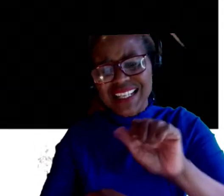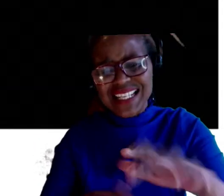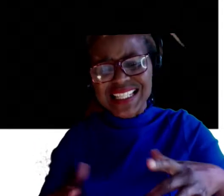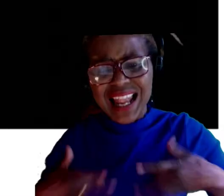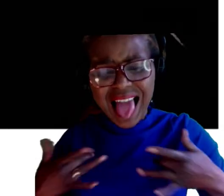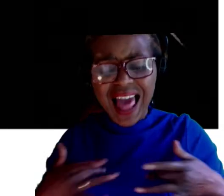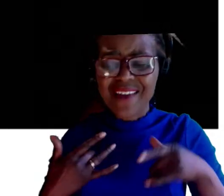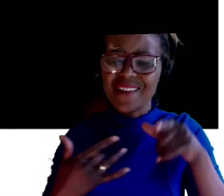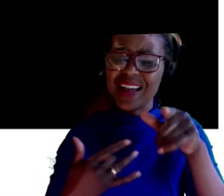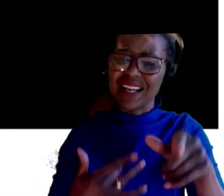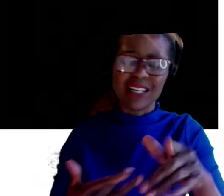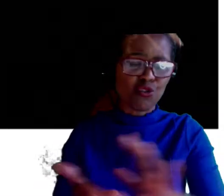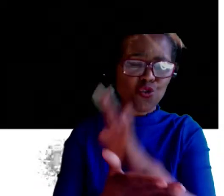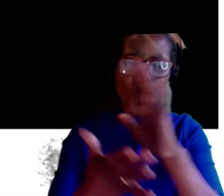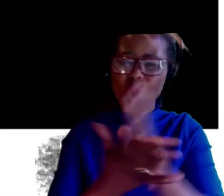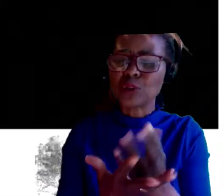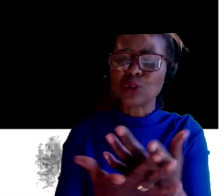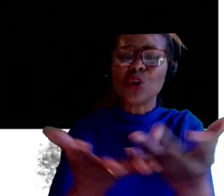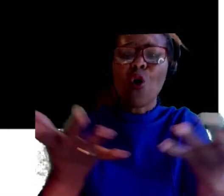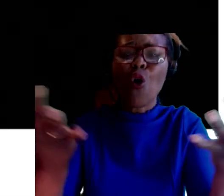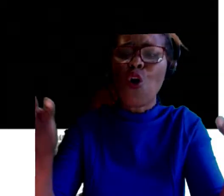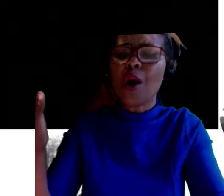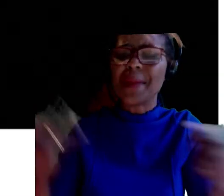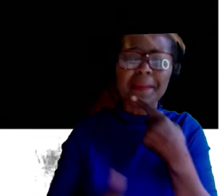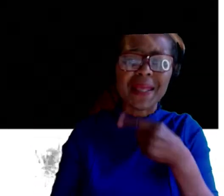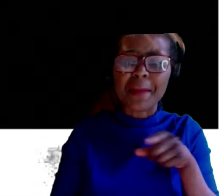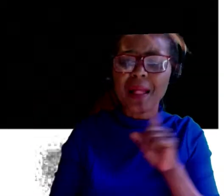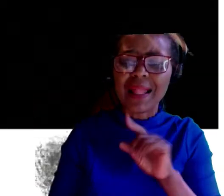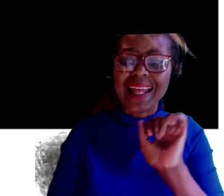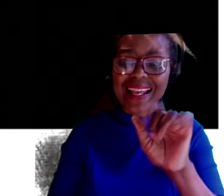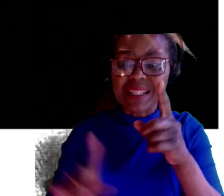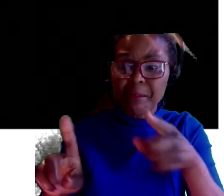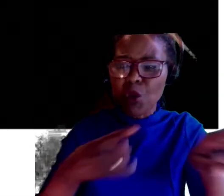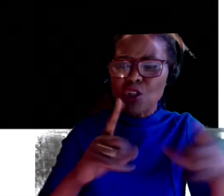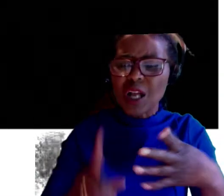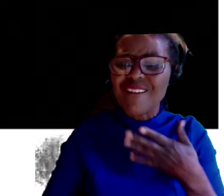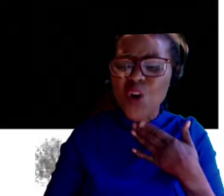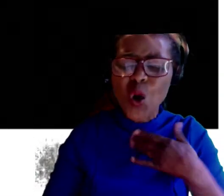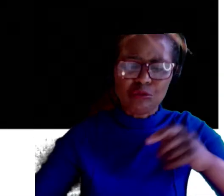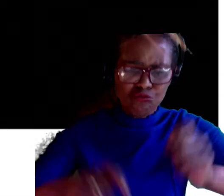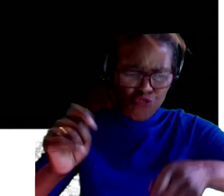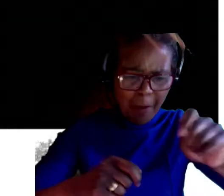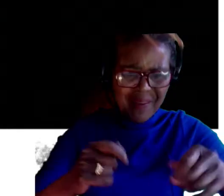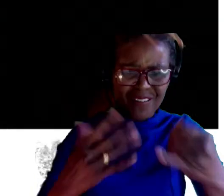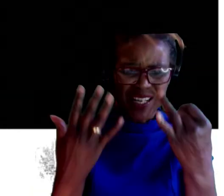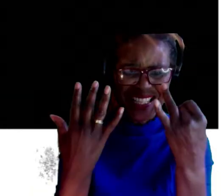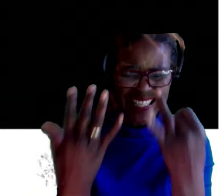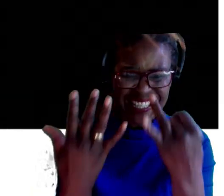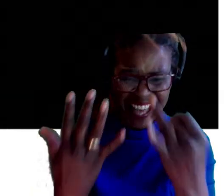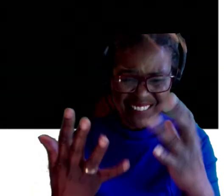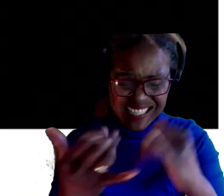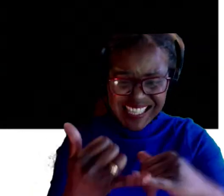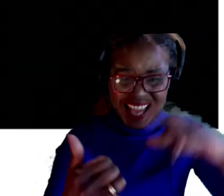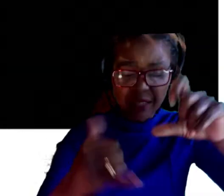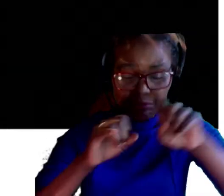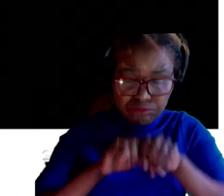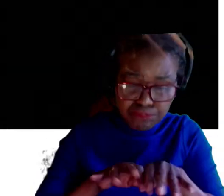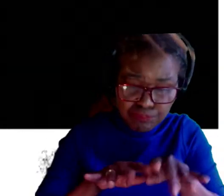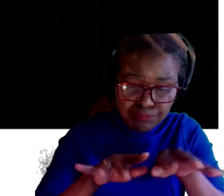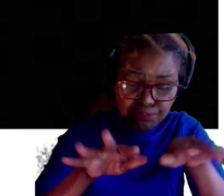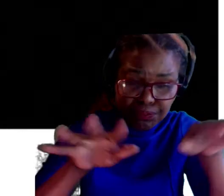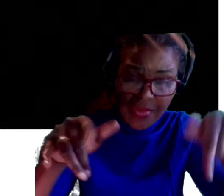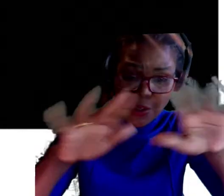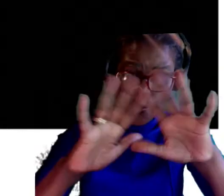His musical voice, his drumming, trapped in those 7 seconds, haunts the entire planet.